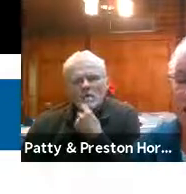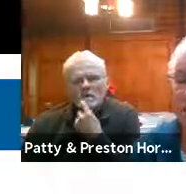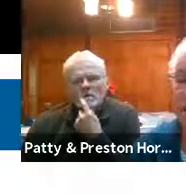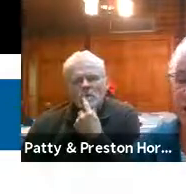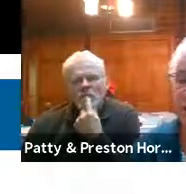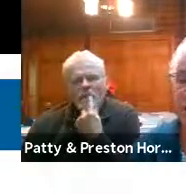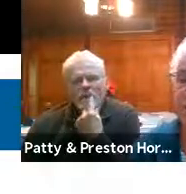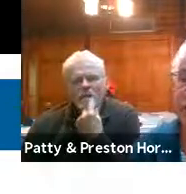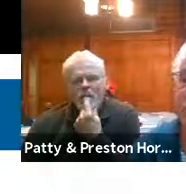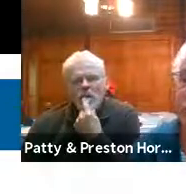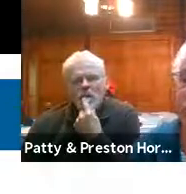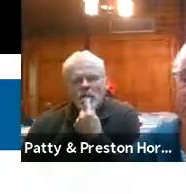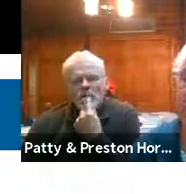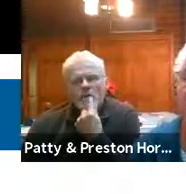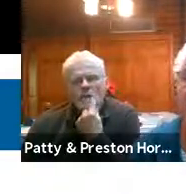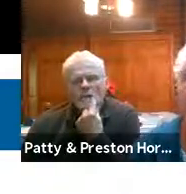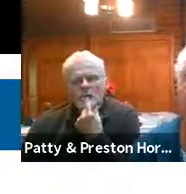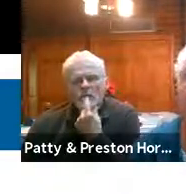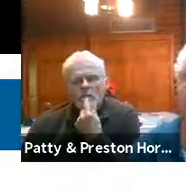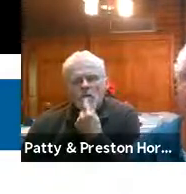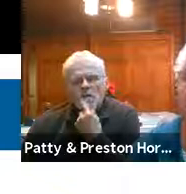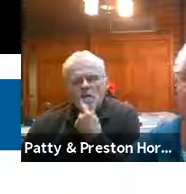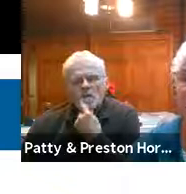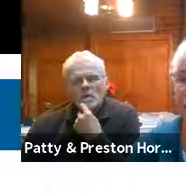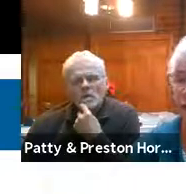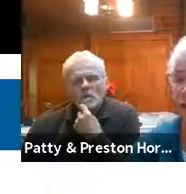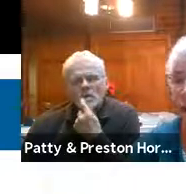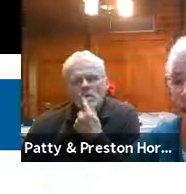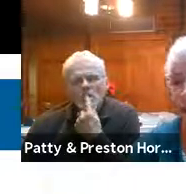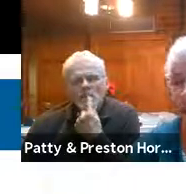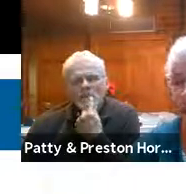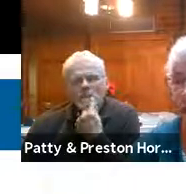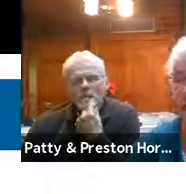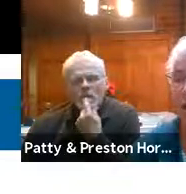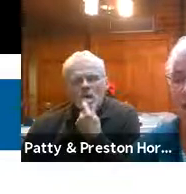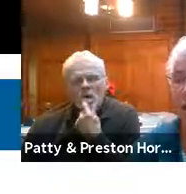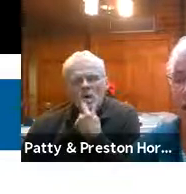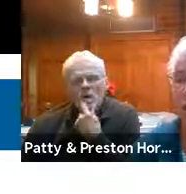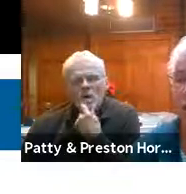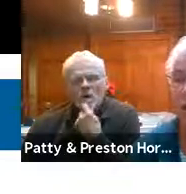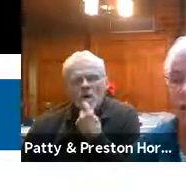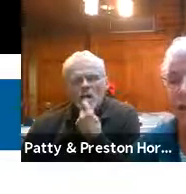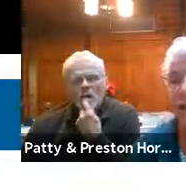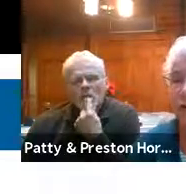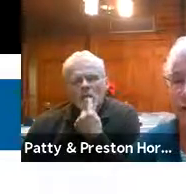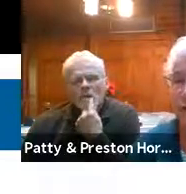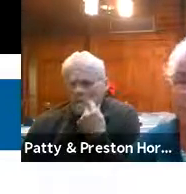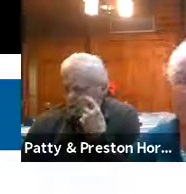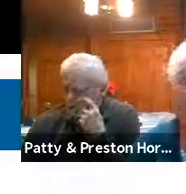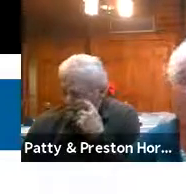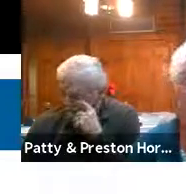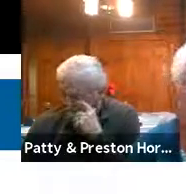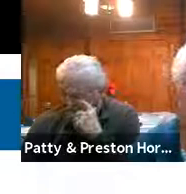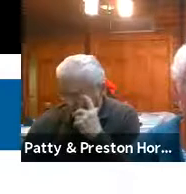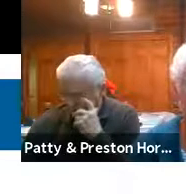but sometimes an objective third party can get someone to do something better than the family can. So I'm wondering where those services